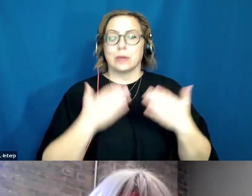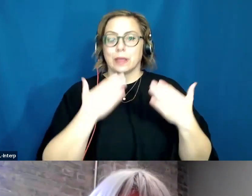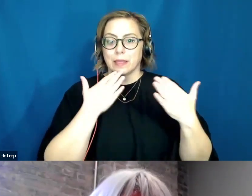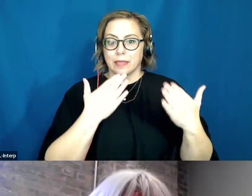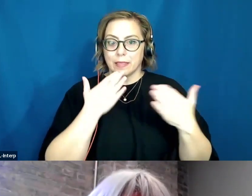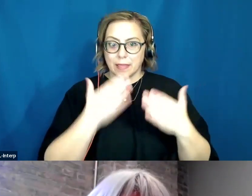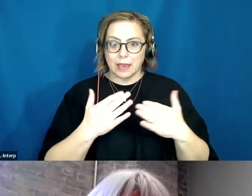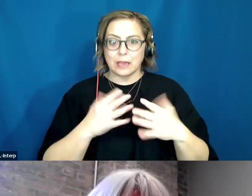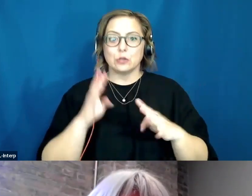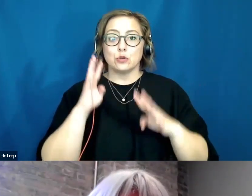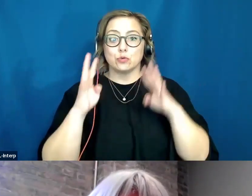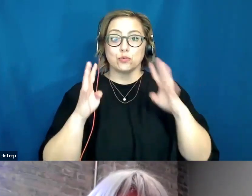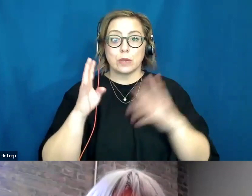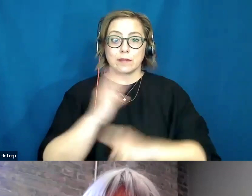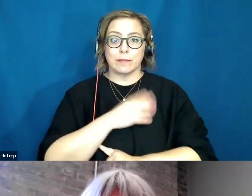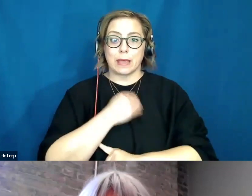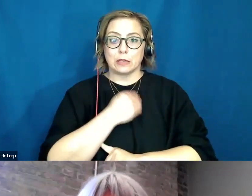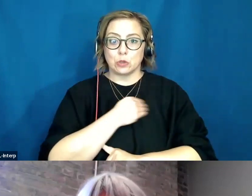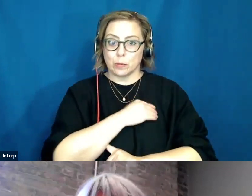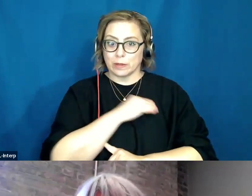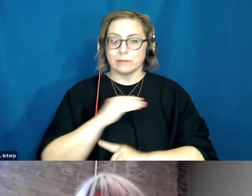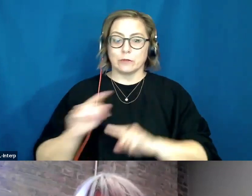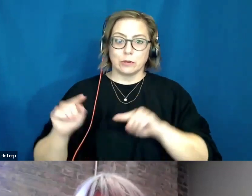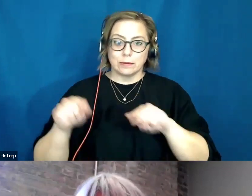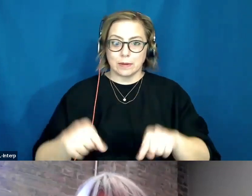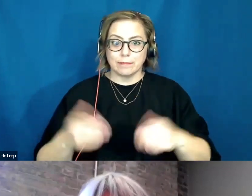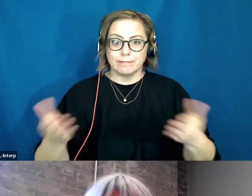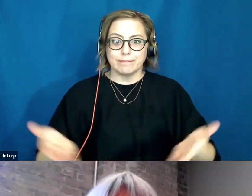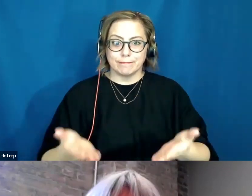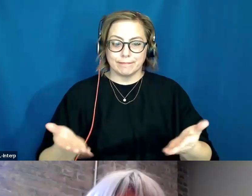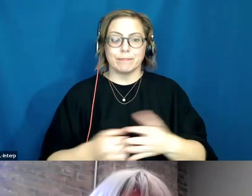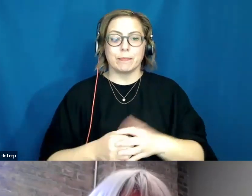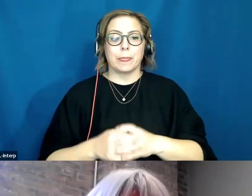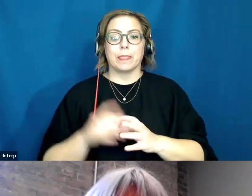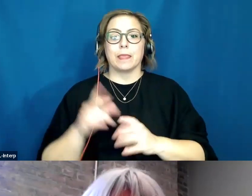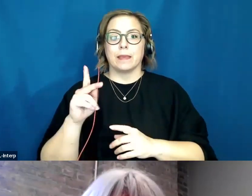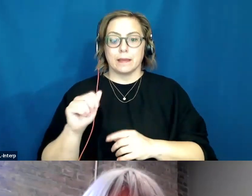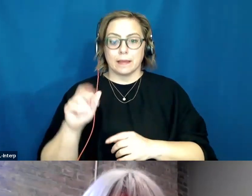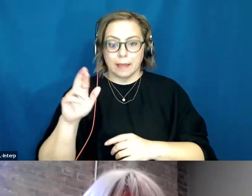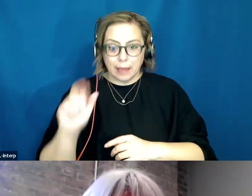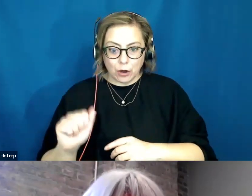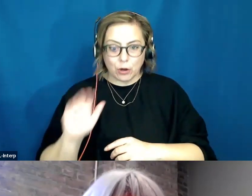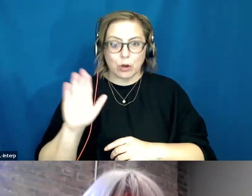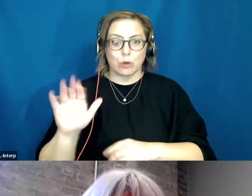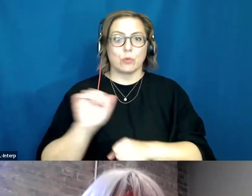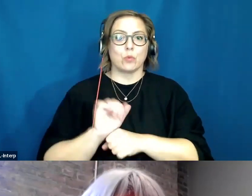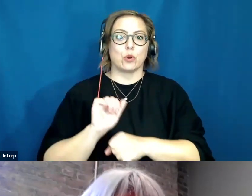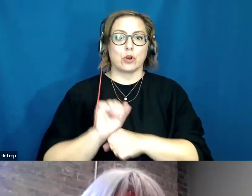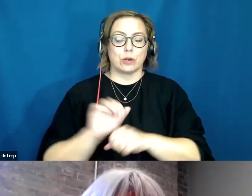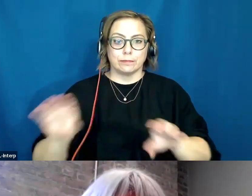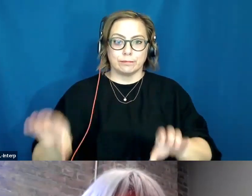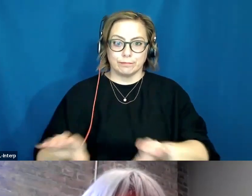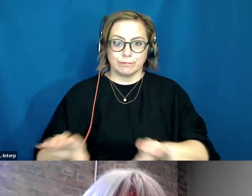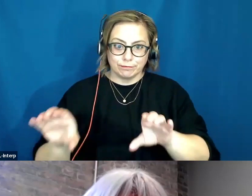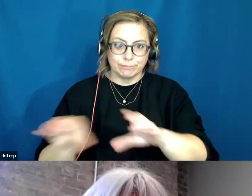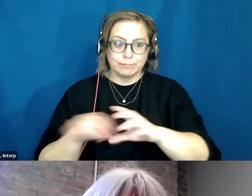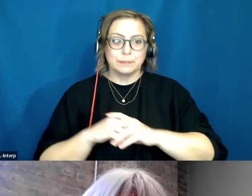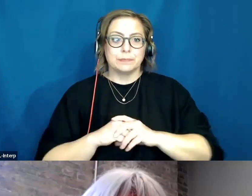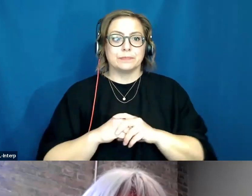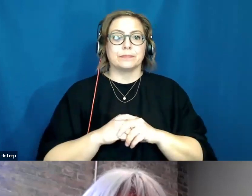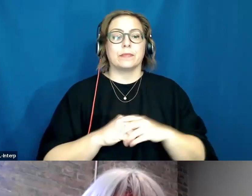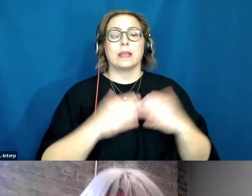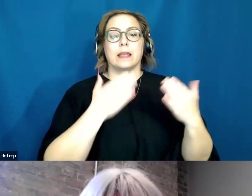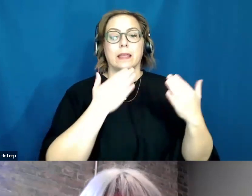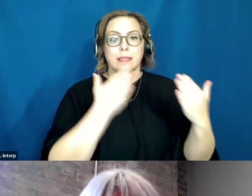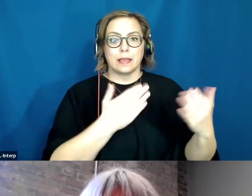to Creative Manitoba for putting this together, especially to Kara for all her work. And thank you